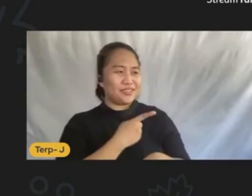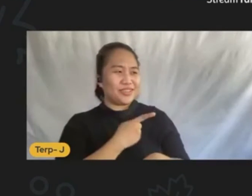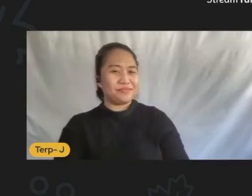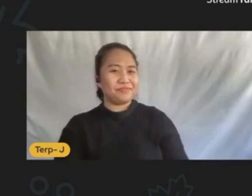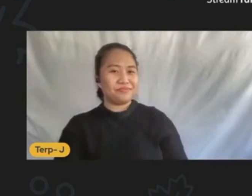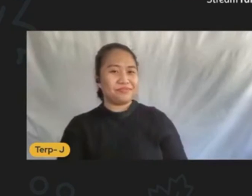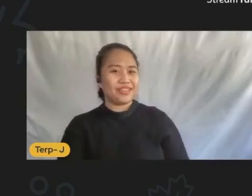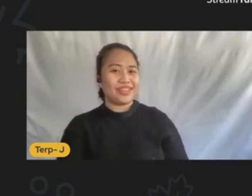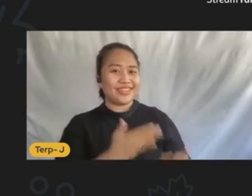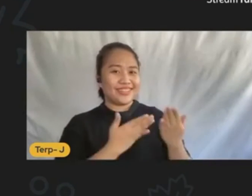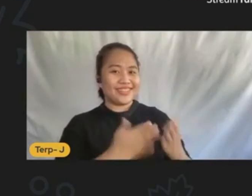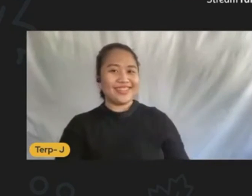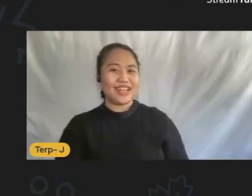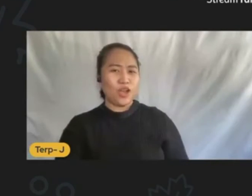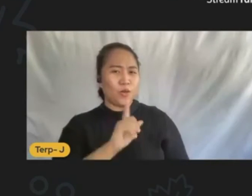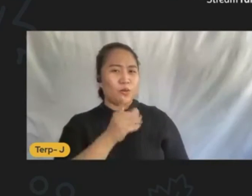What's your experience?